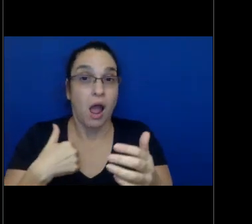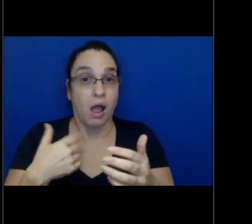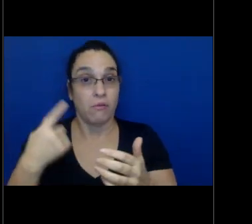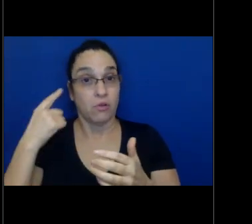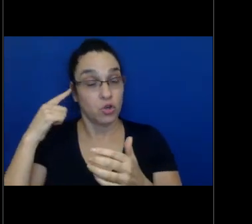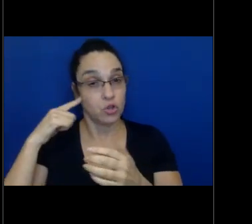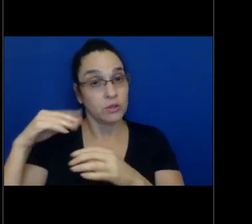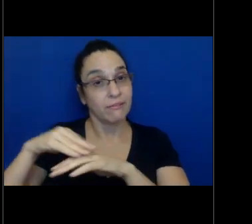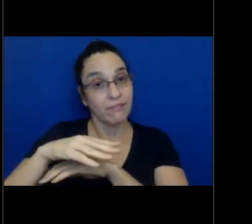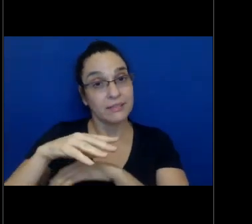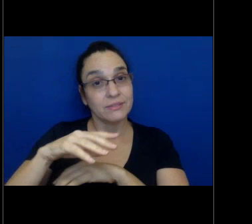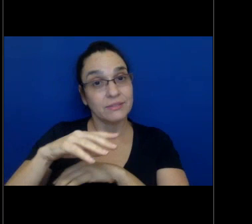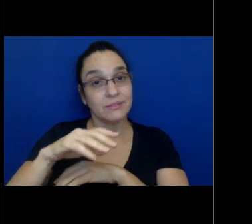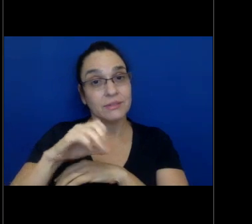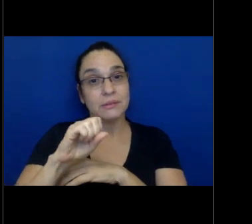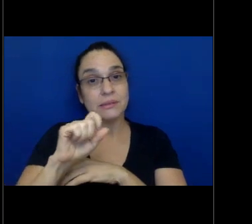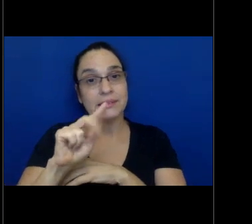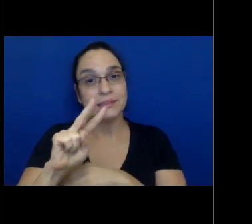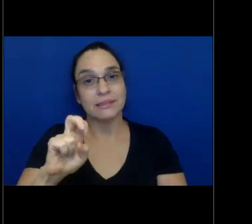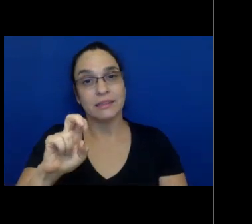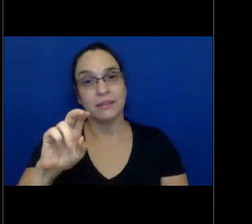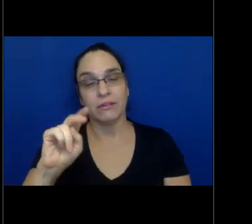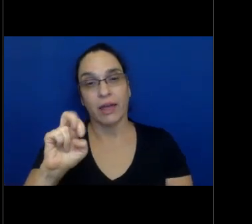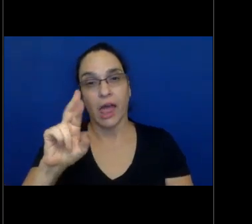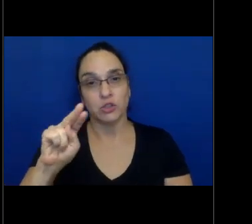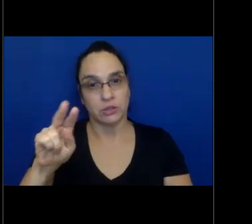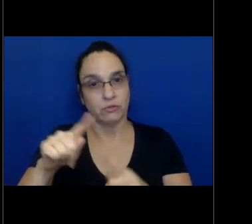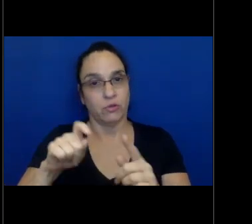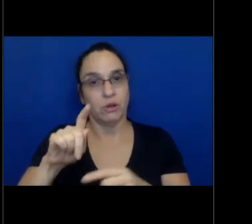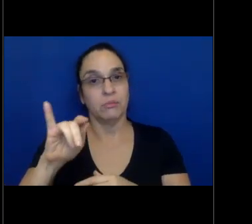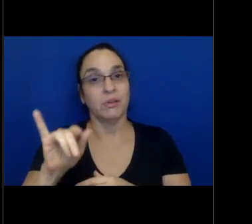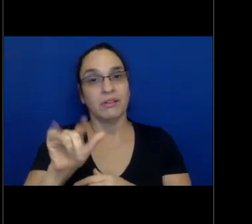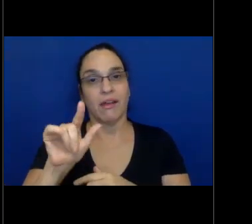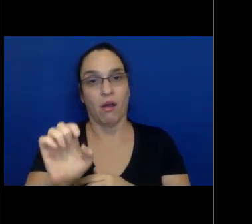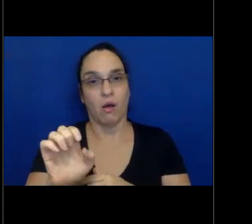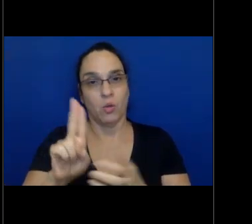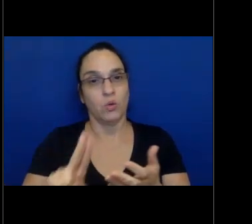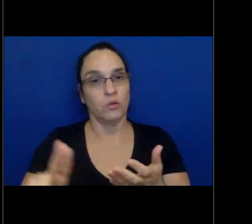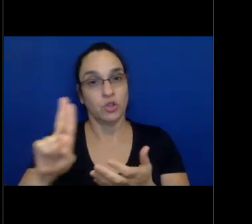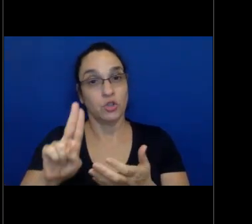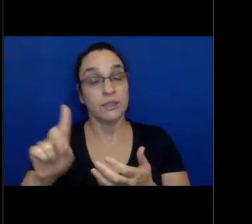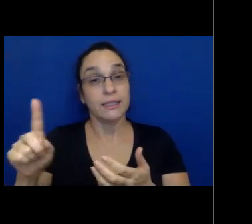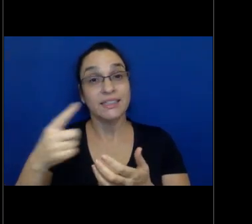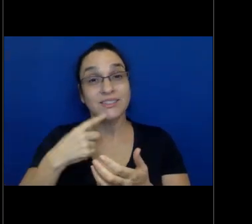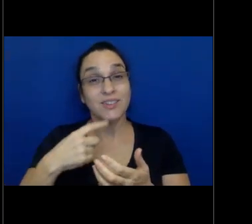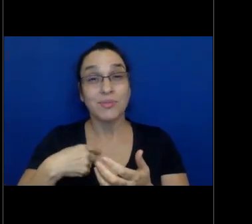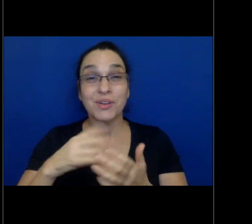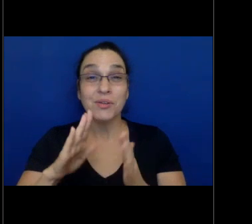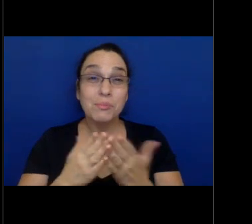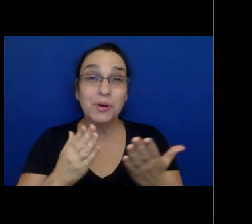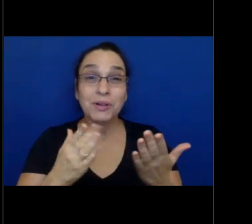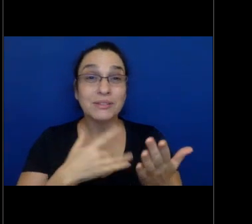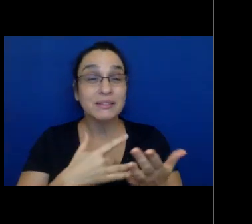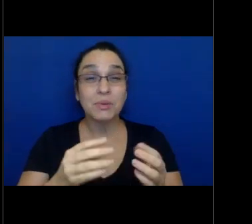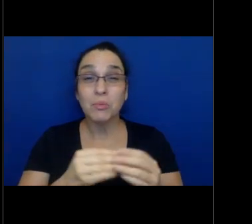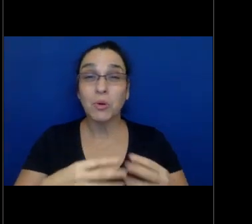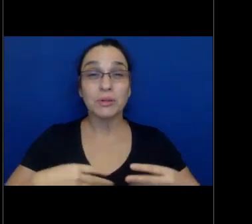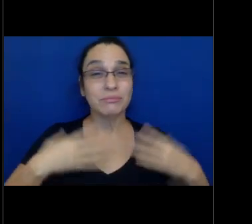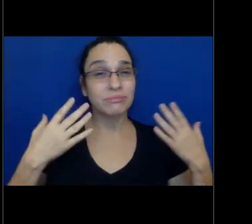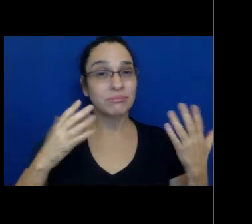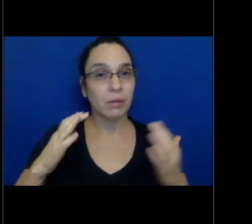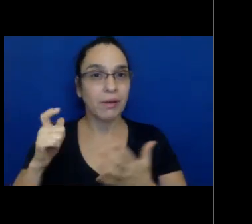was at Yale. Steve told me, and he's right, that is, for the most part, books are more influential than papers.